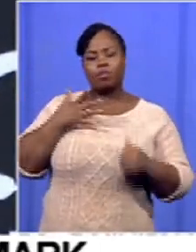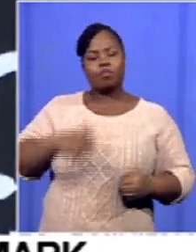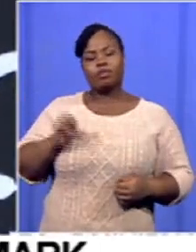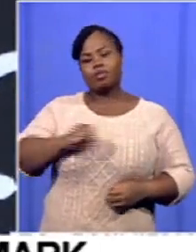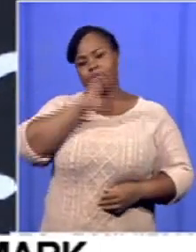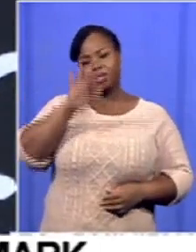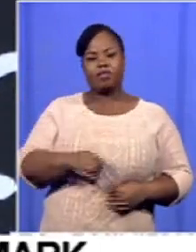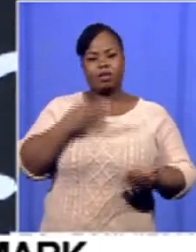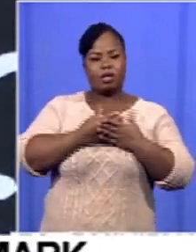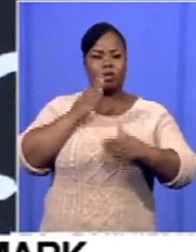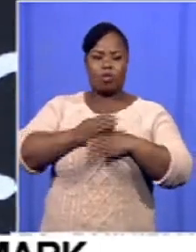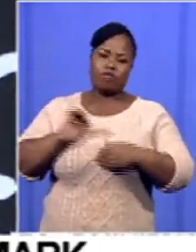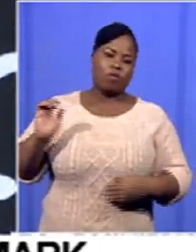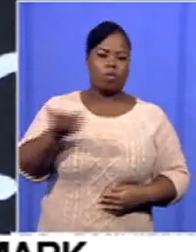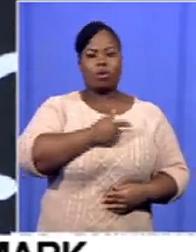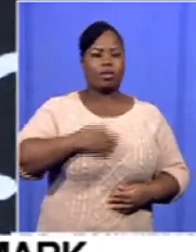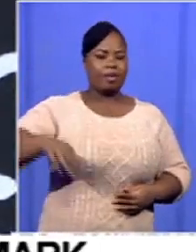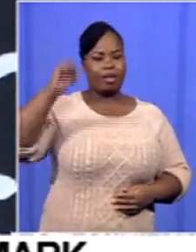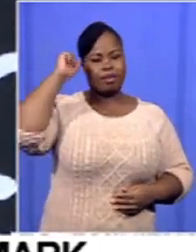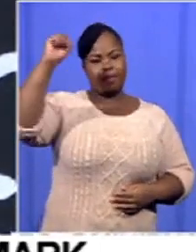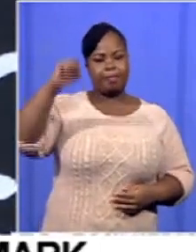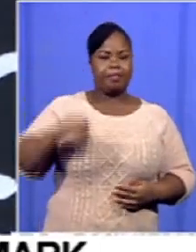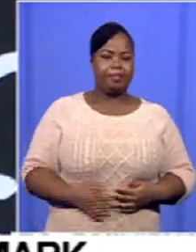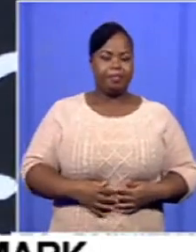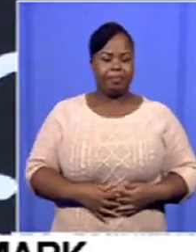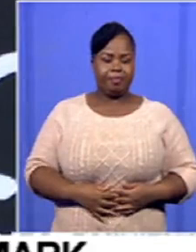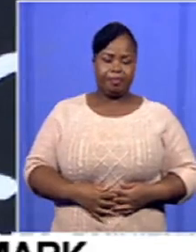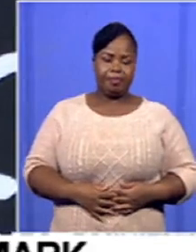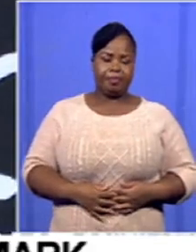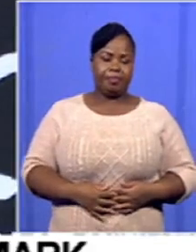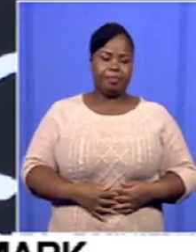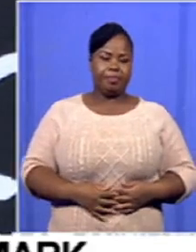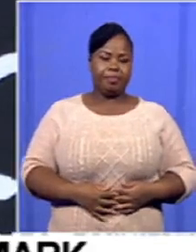Africa that works for all. Amandla!